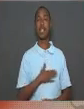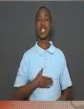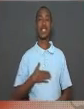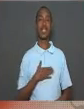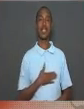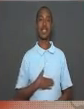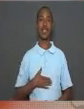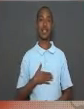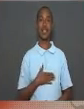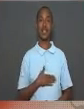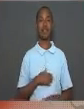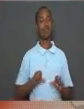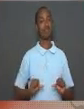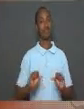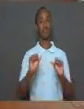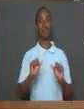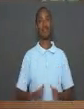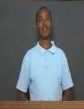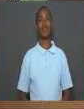Please, go ahead.